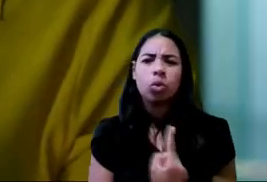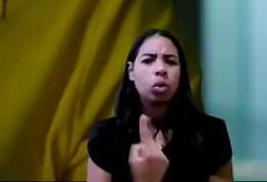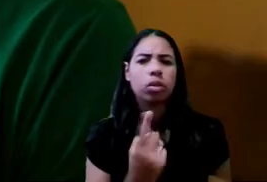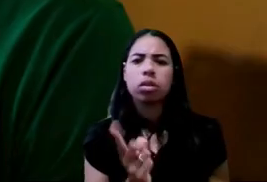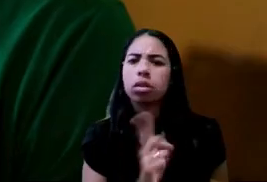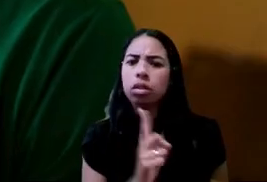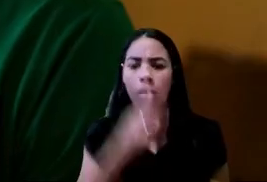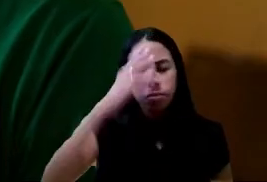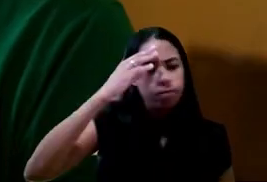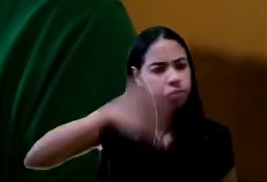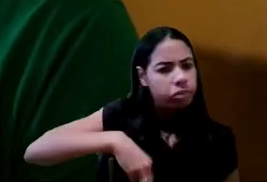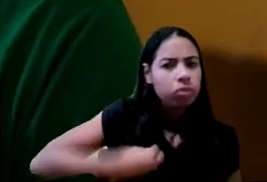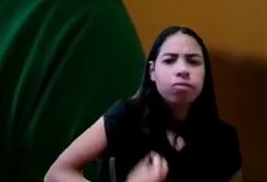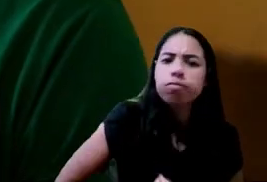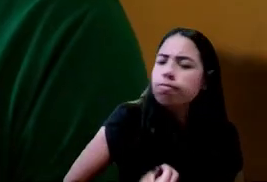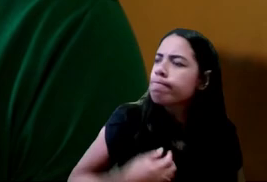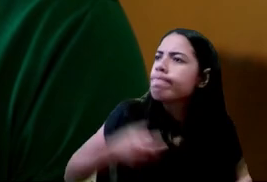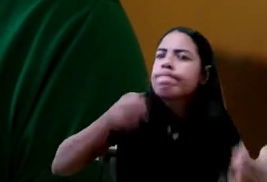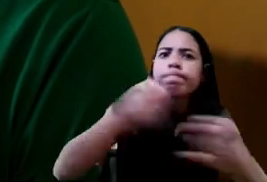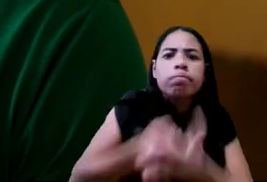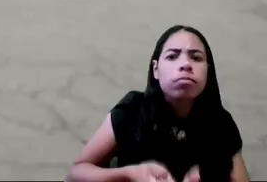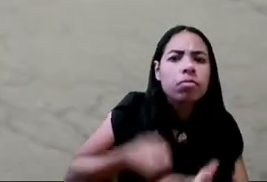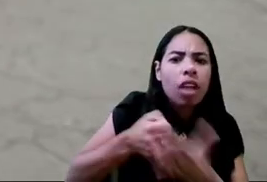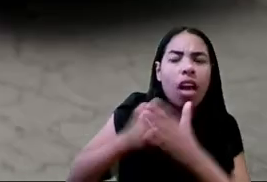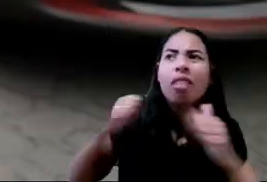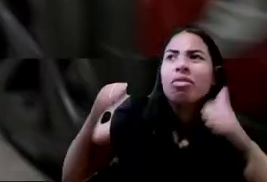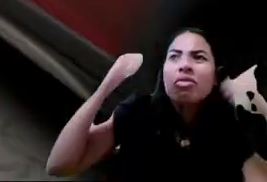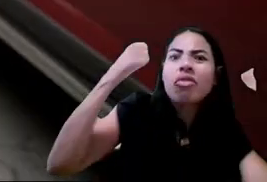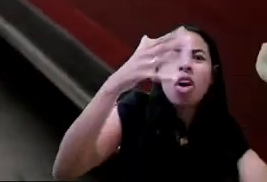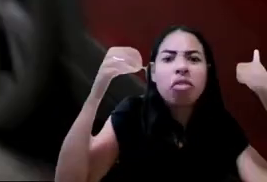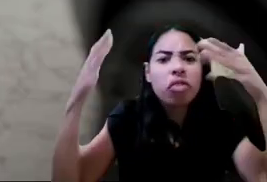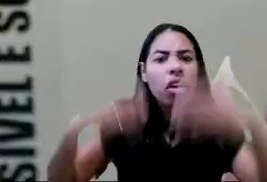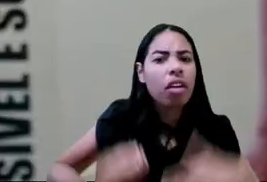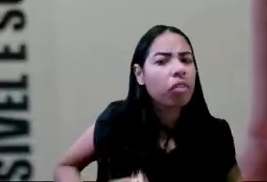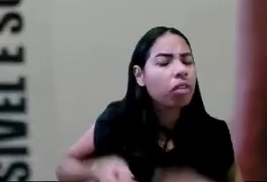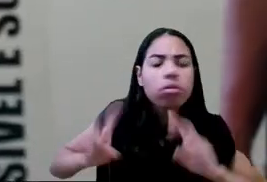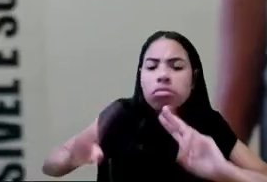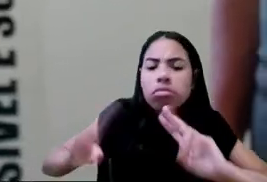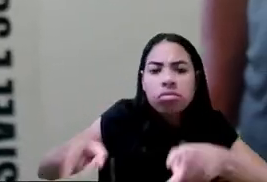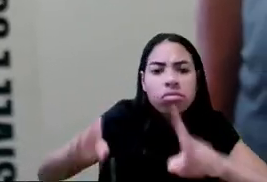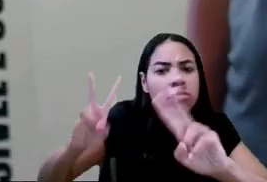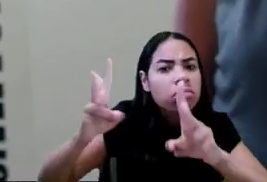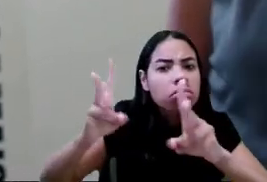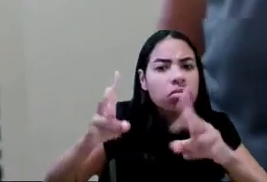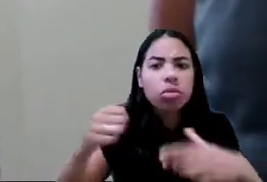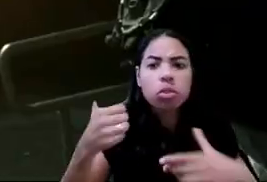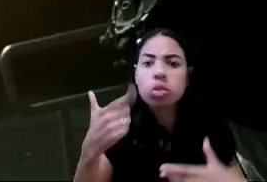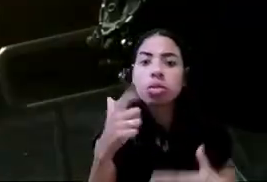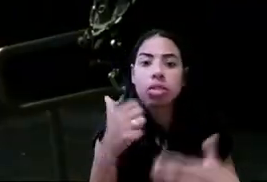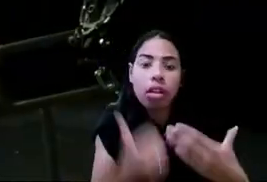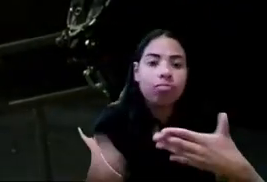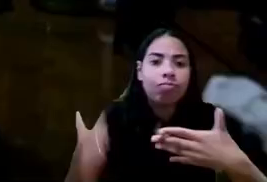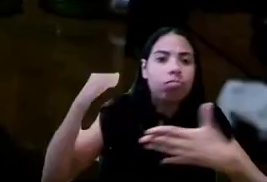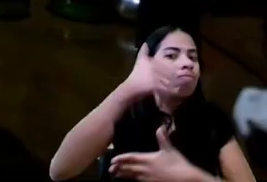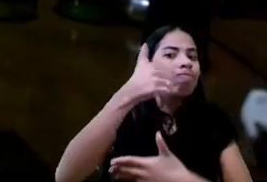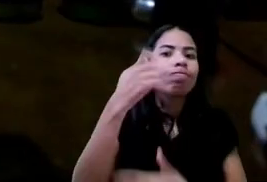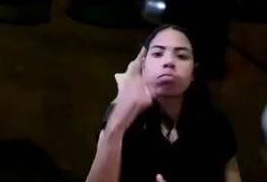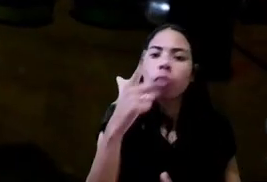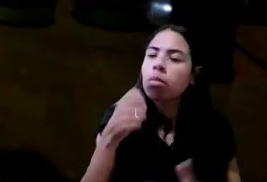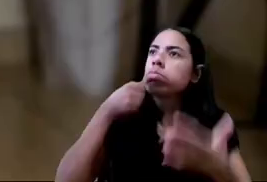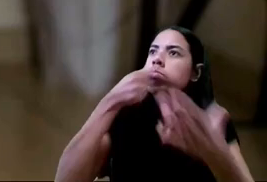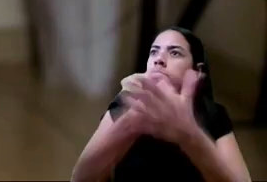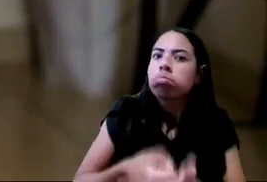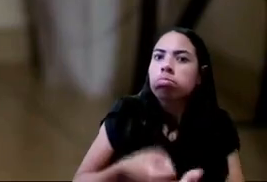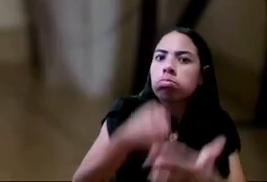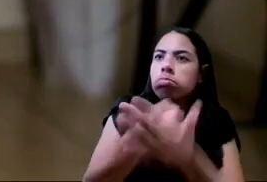Vamos para cima, porque lá fora a vida segue. Eu não tenho nenhum privilégio. Don't give up, apply, just carry on. I have no privilege. I